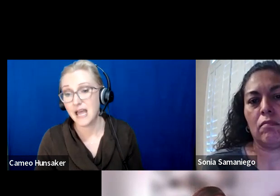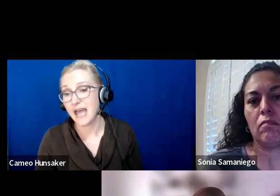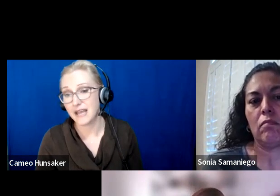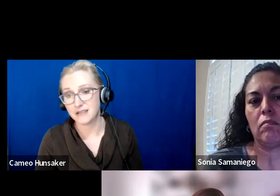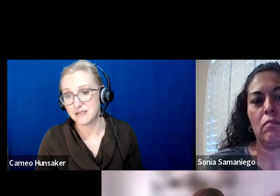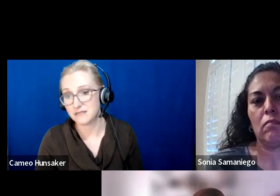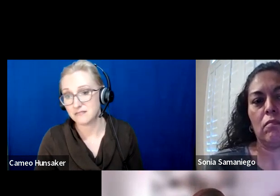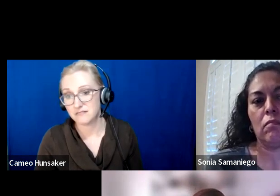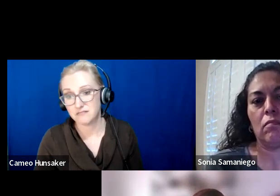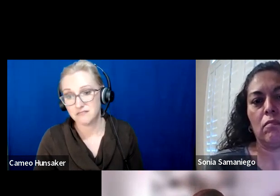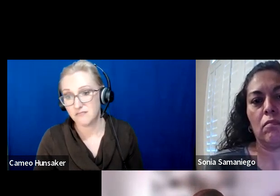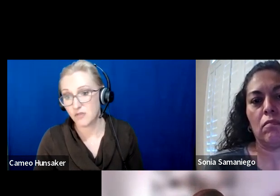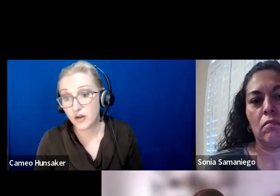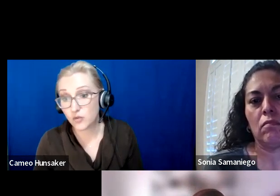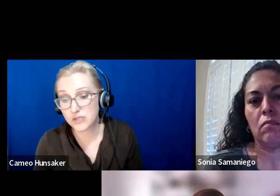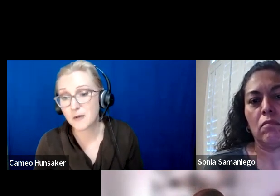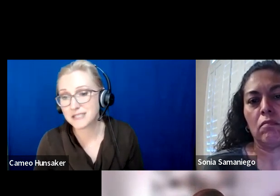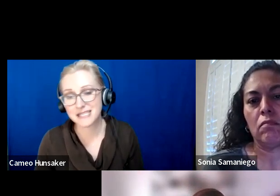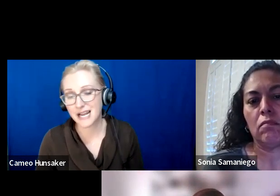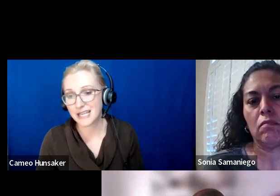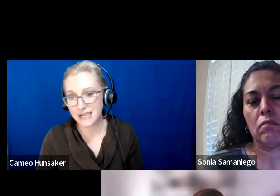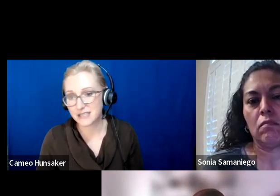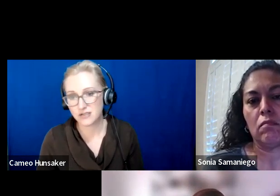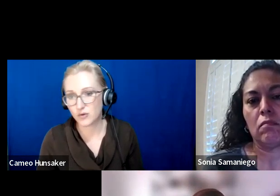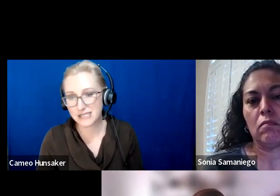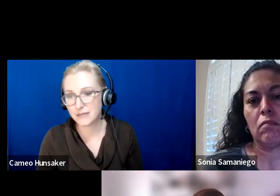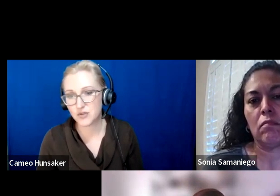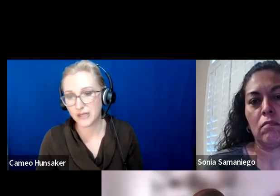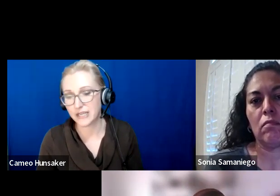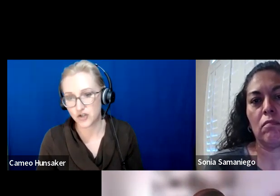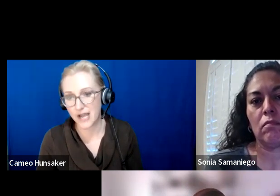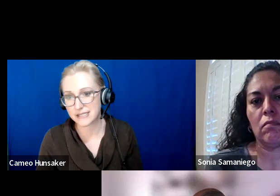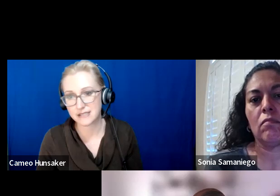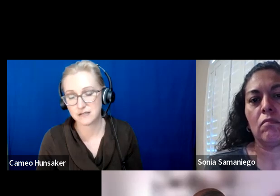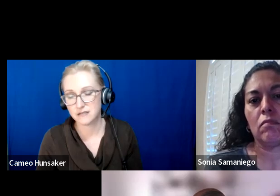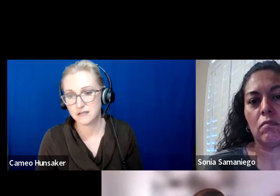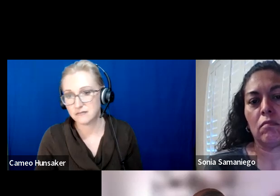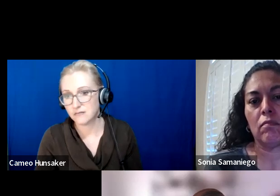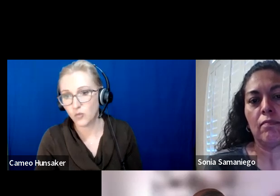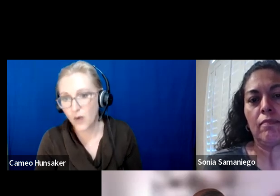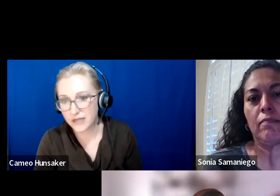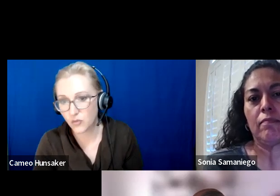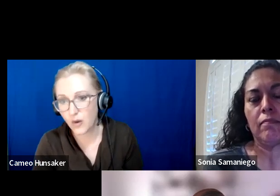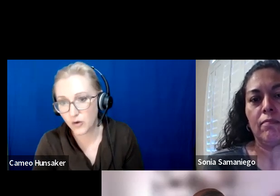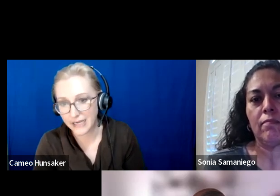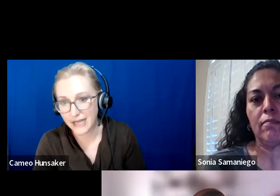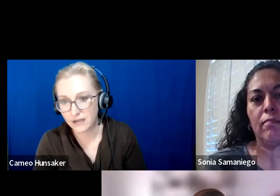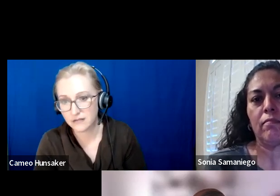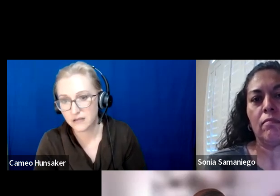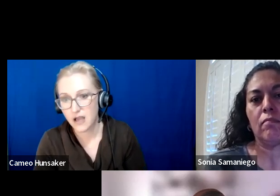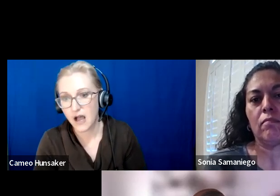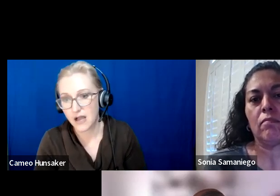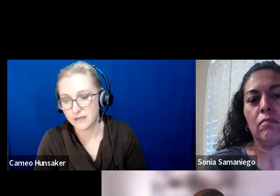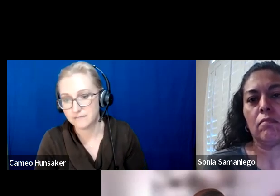time. And the responses that I get don't seem to really address what we're